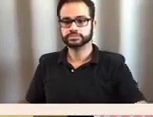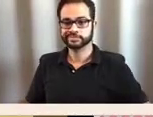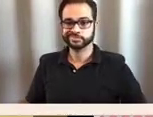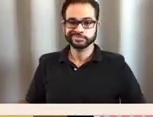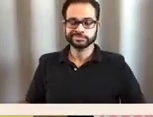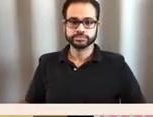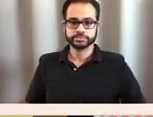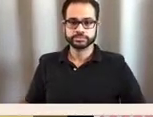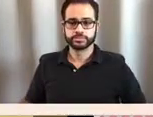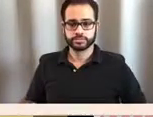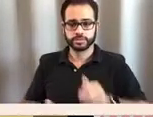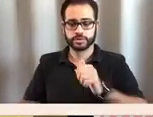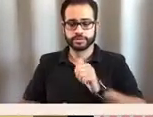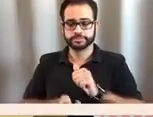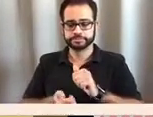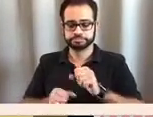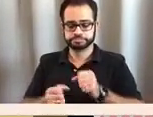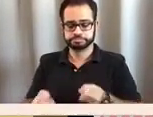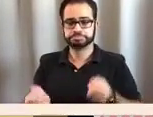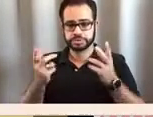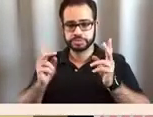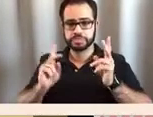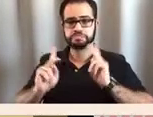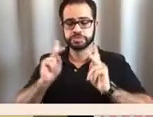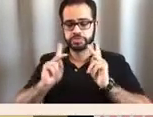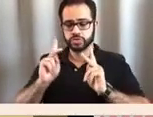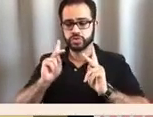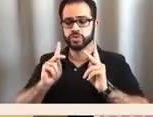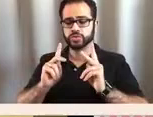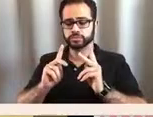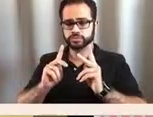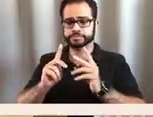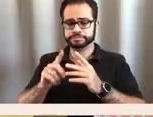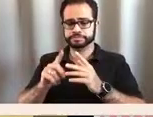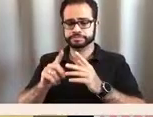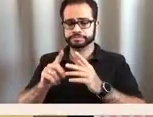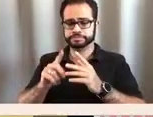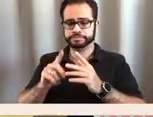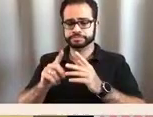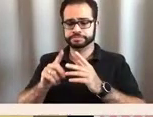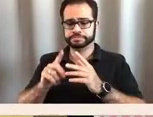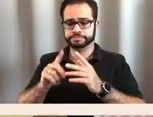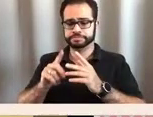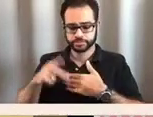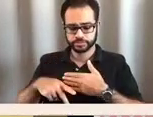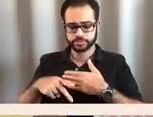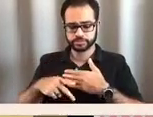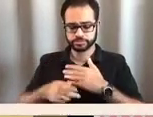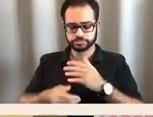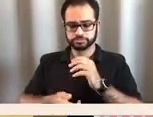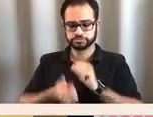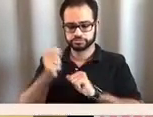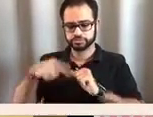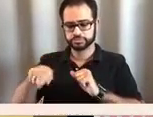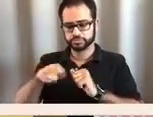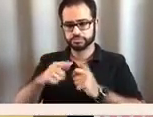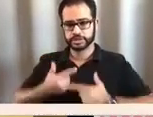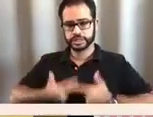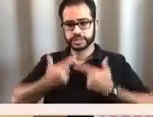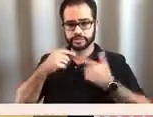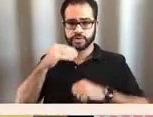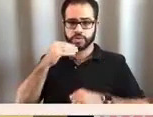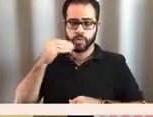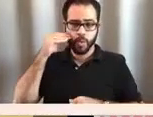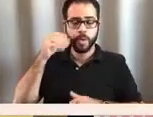Many of the people who enter the students who enter the programs, they start off, the majority of them are living at home.